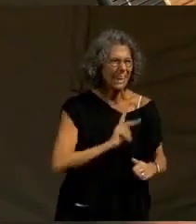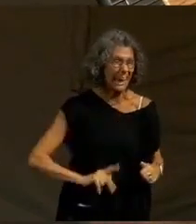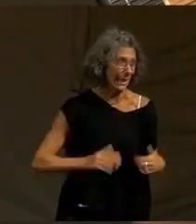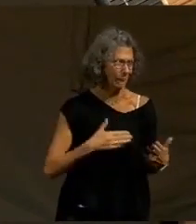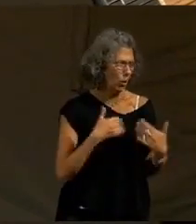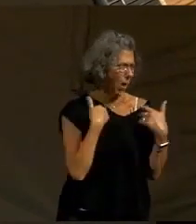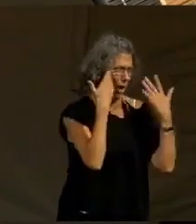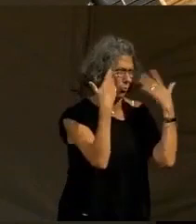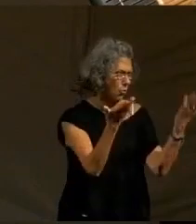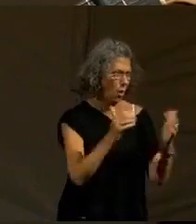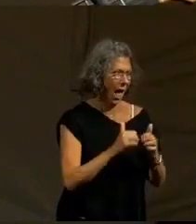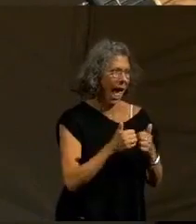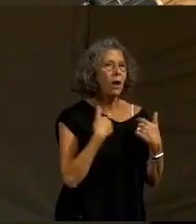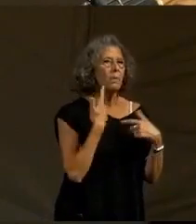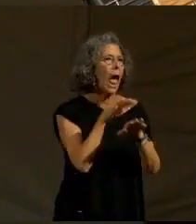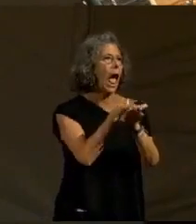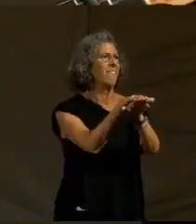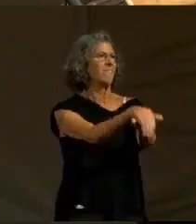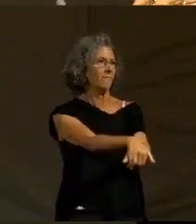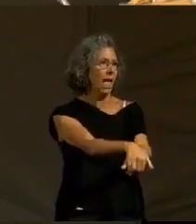the thrill is gone.